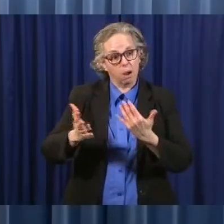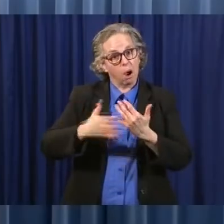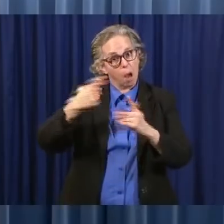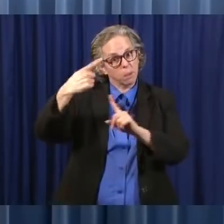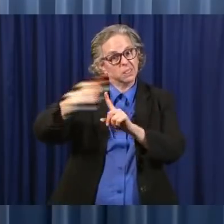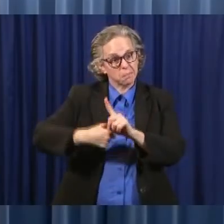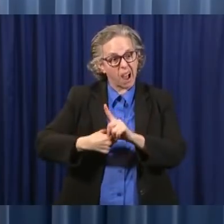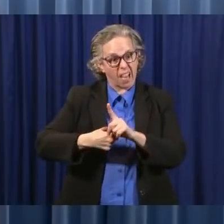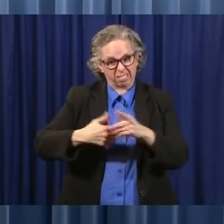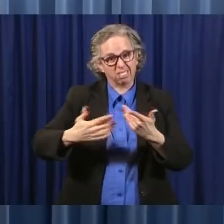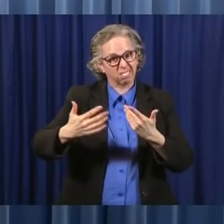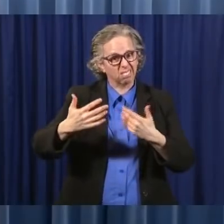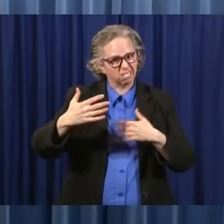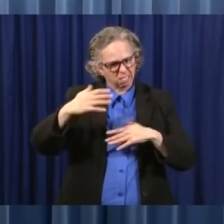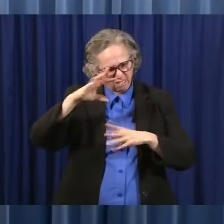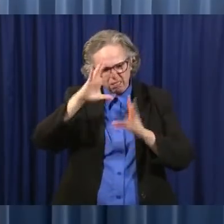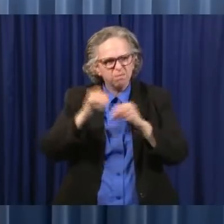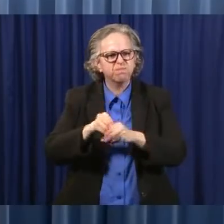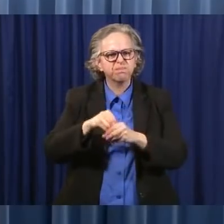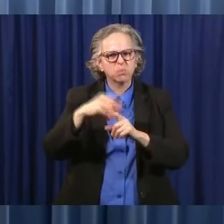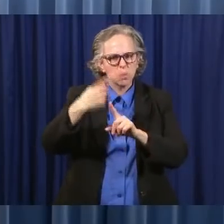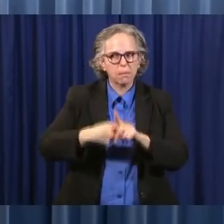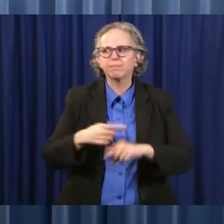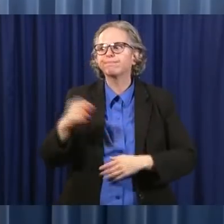then. Yes. Wow.